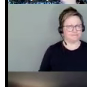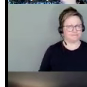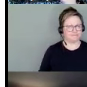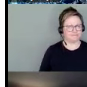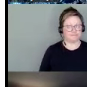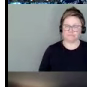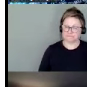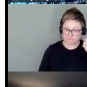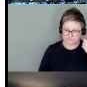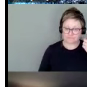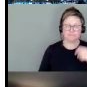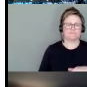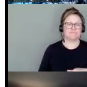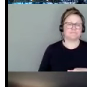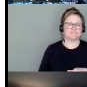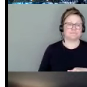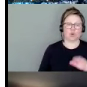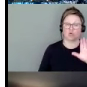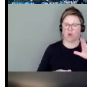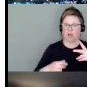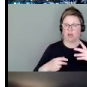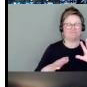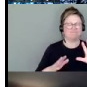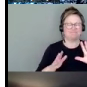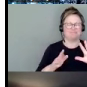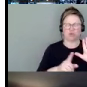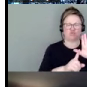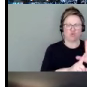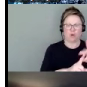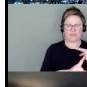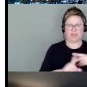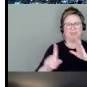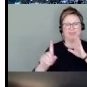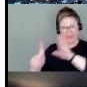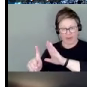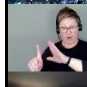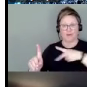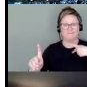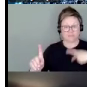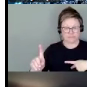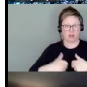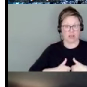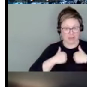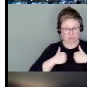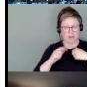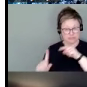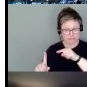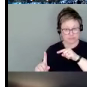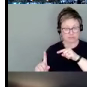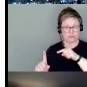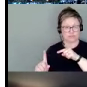However, make sure your physical address, or sorry, not your physical address, their physical address, make sure their physical